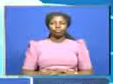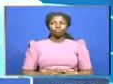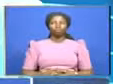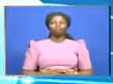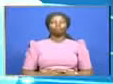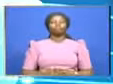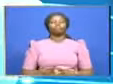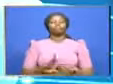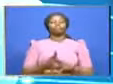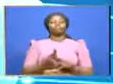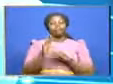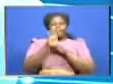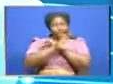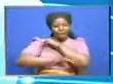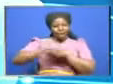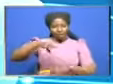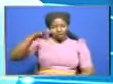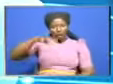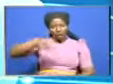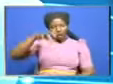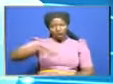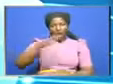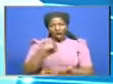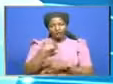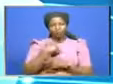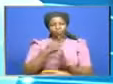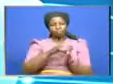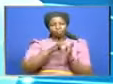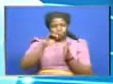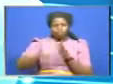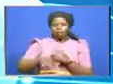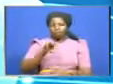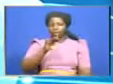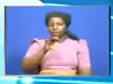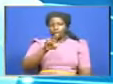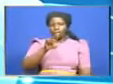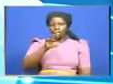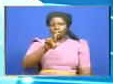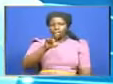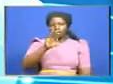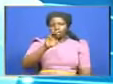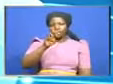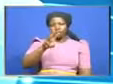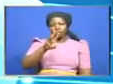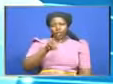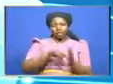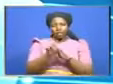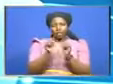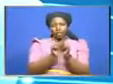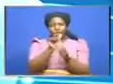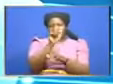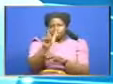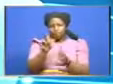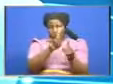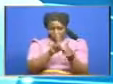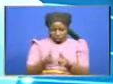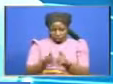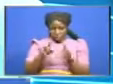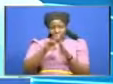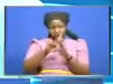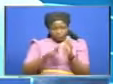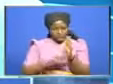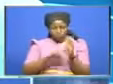The Republic of Congo has lifted an imposed nationwide curfew in 10 regions and relaxed restrictions in the two main cities.